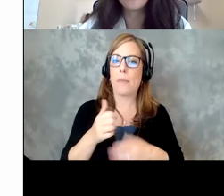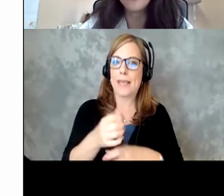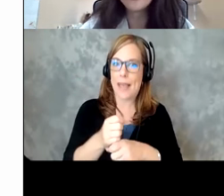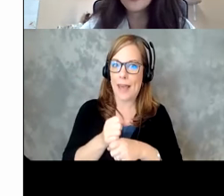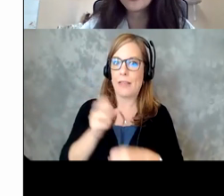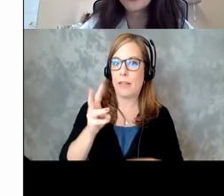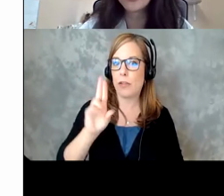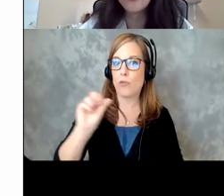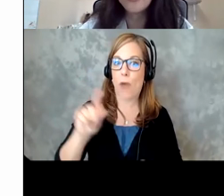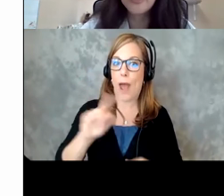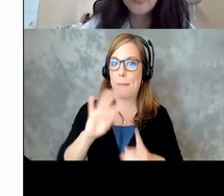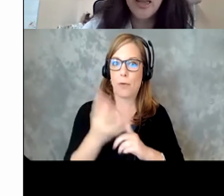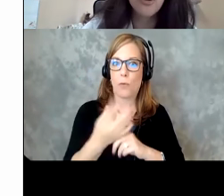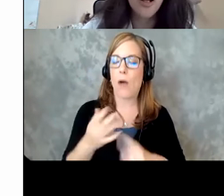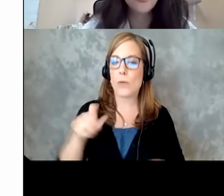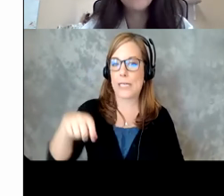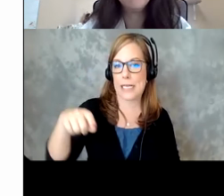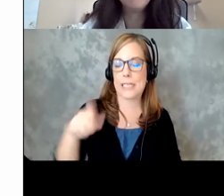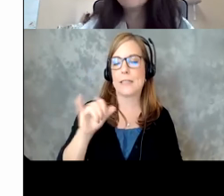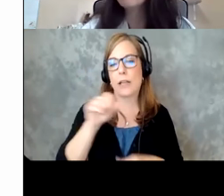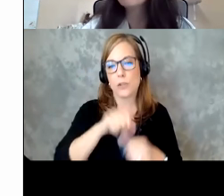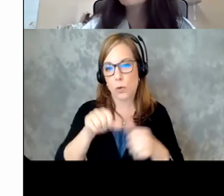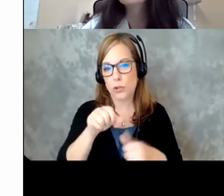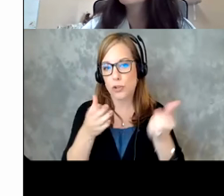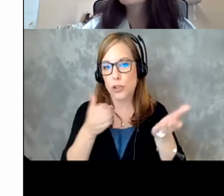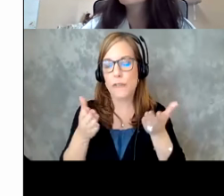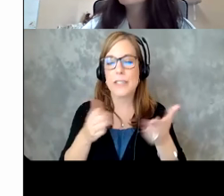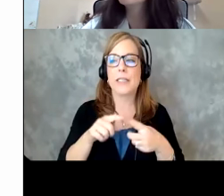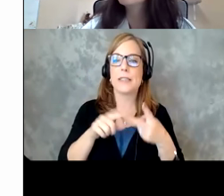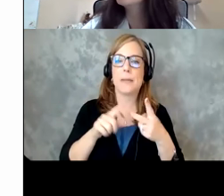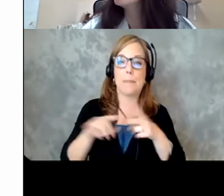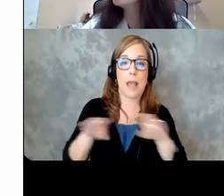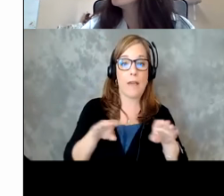as social health, social services, and behavioral health.